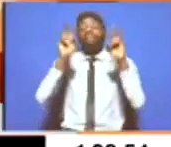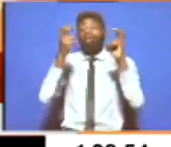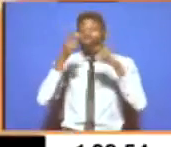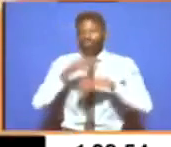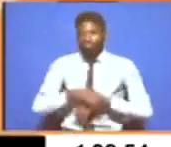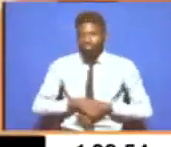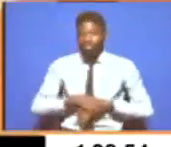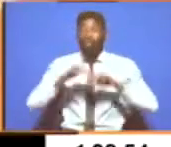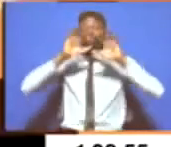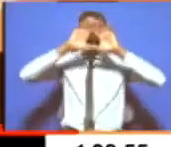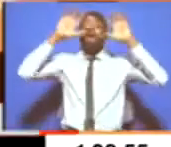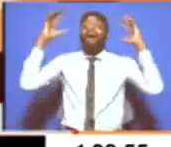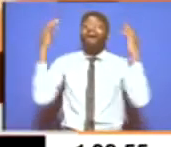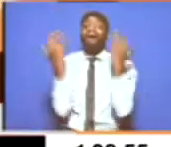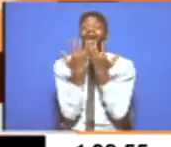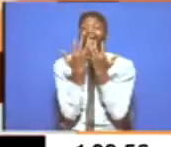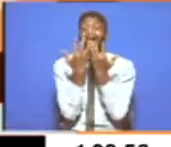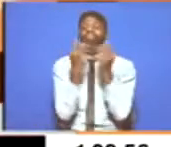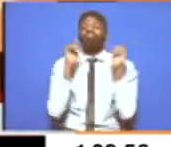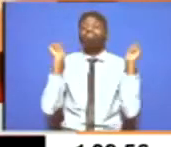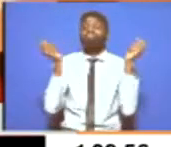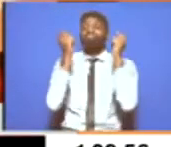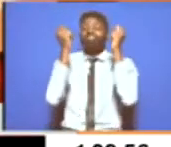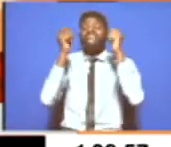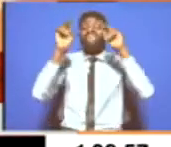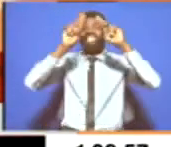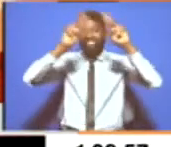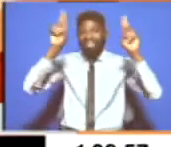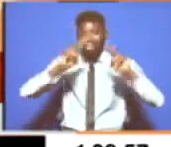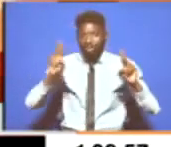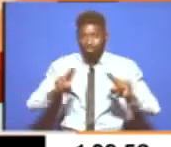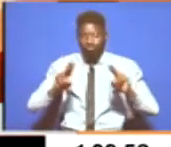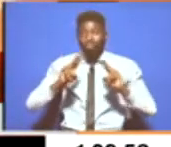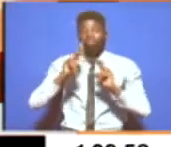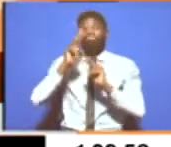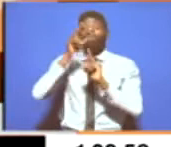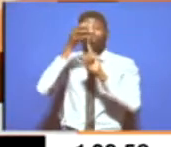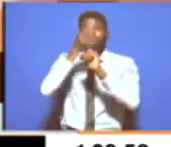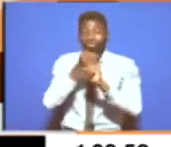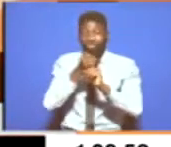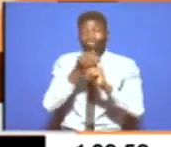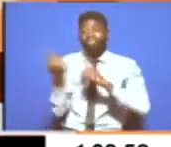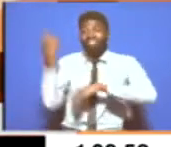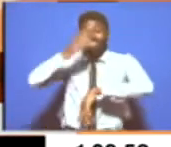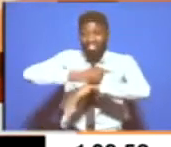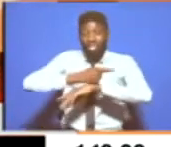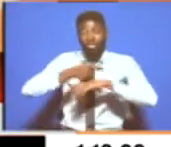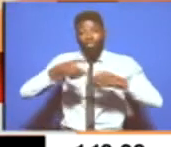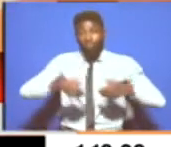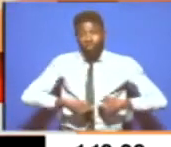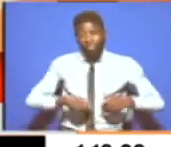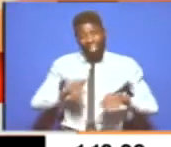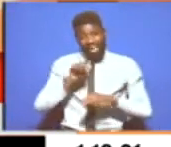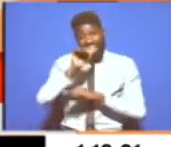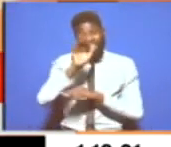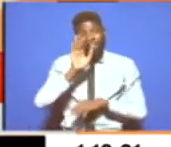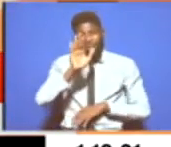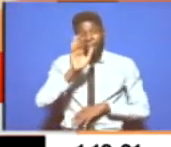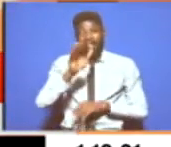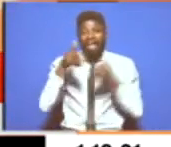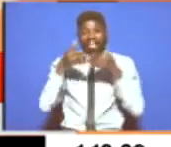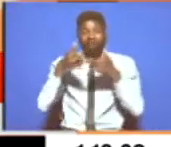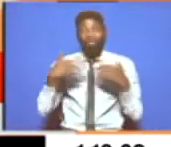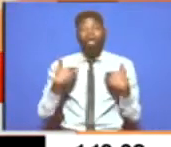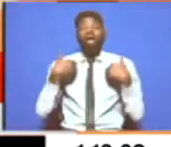World marks the International Condom Day. Youths have been challenged to take control of their sexual health by engaging